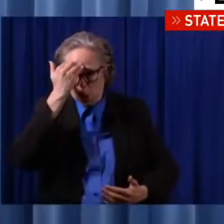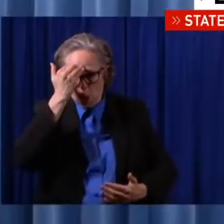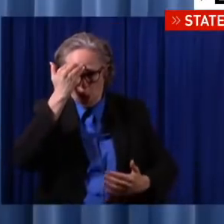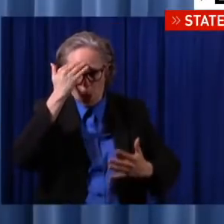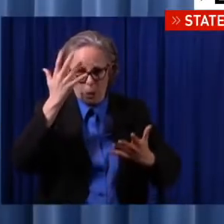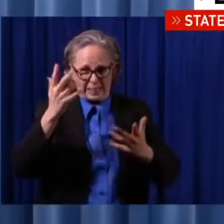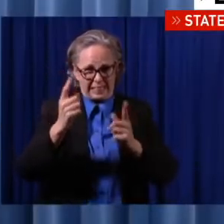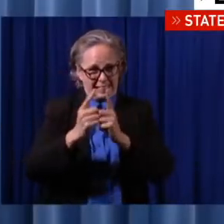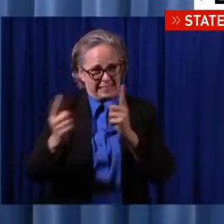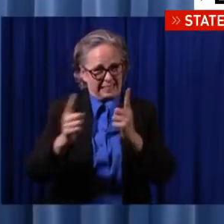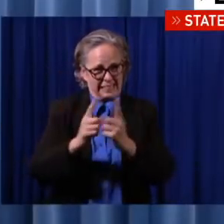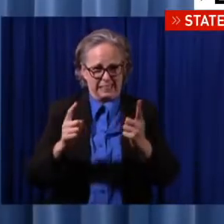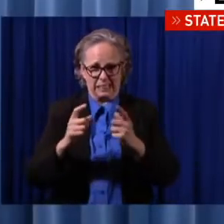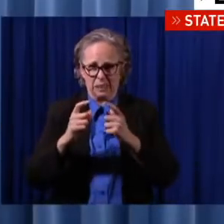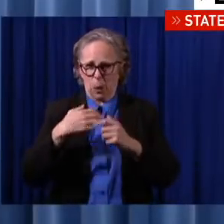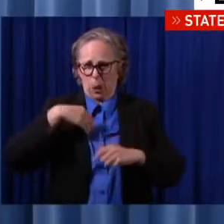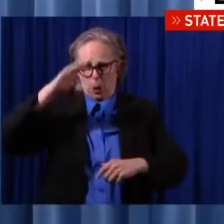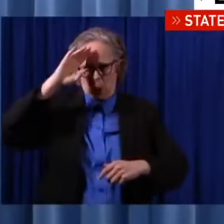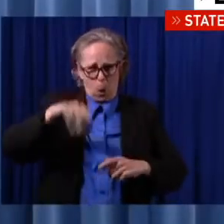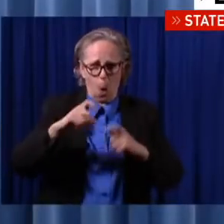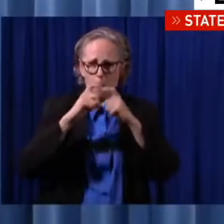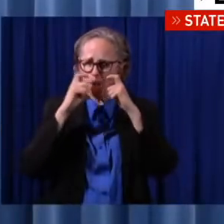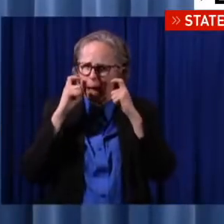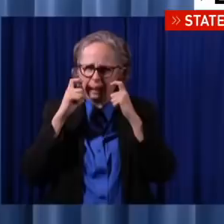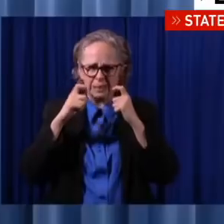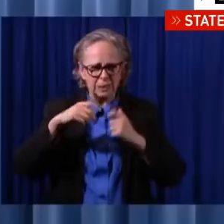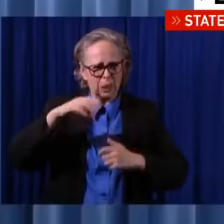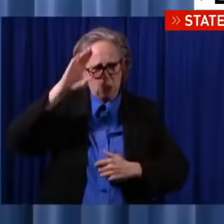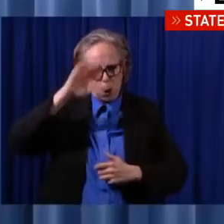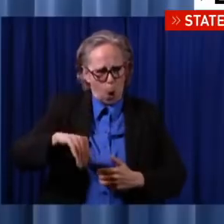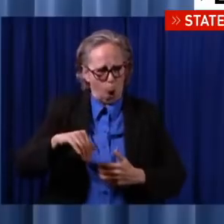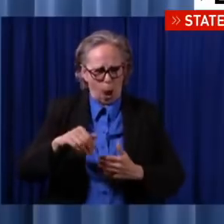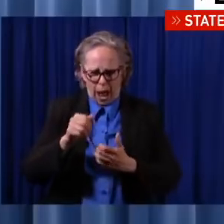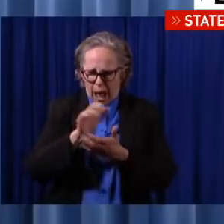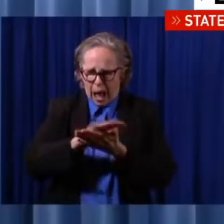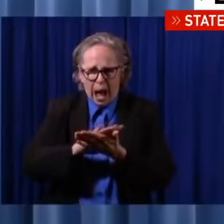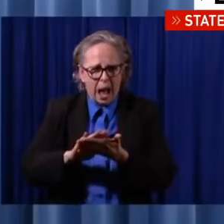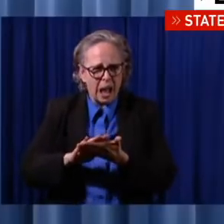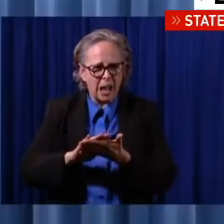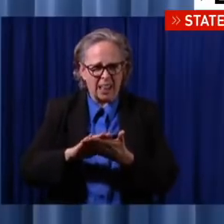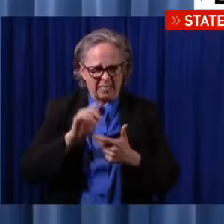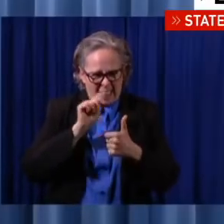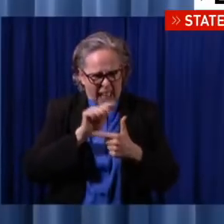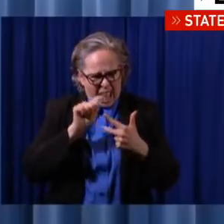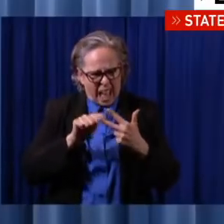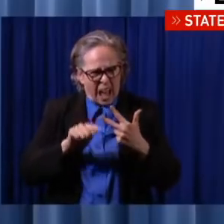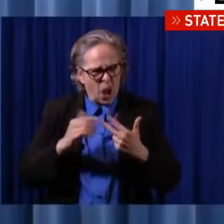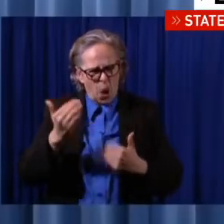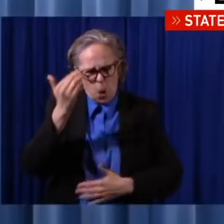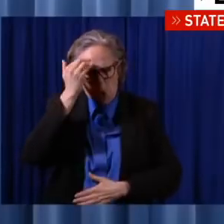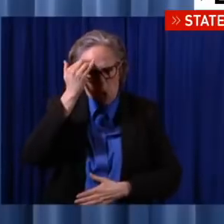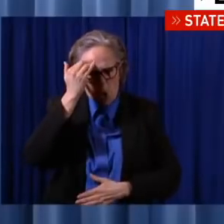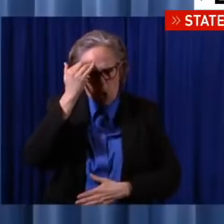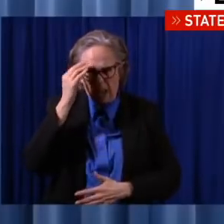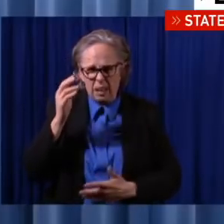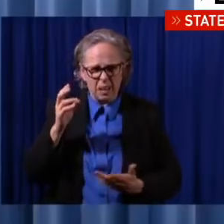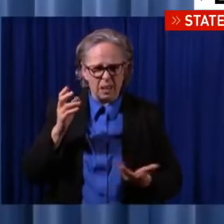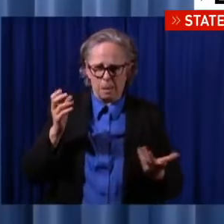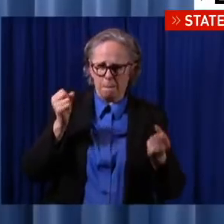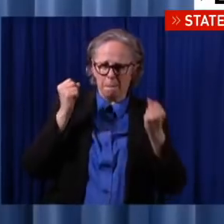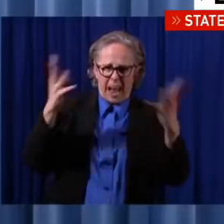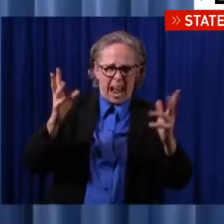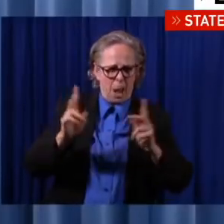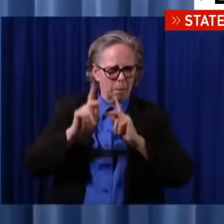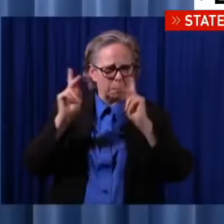washing the hands. These are things that 11.7 million Ohioans can do every single day, and be careful, that